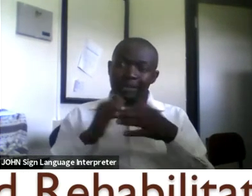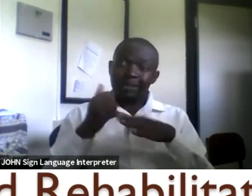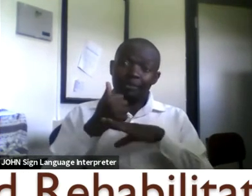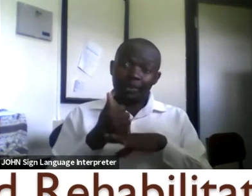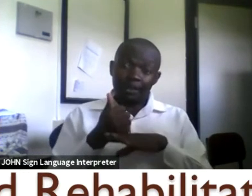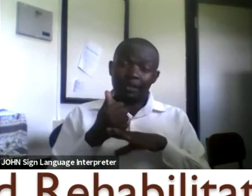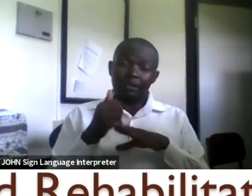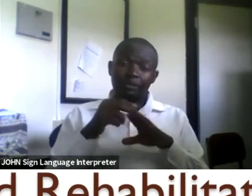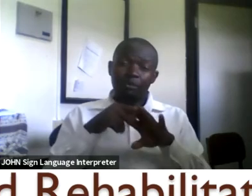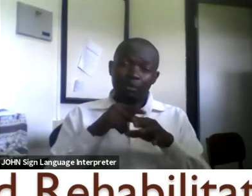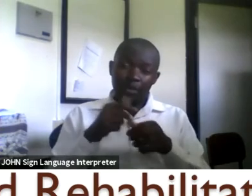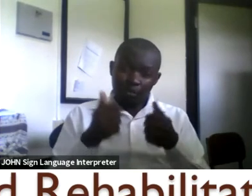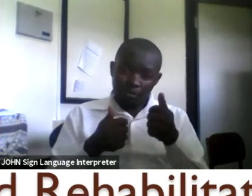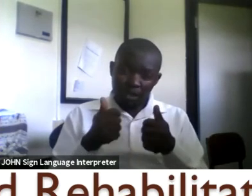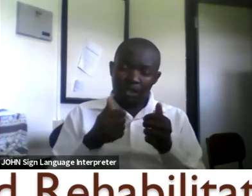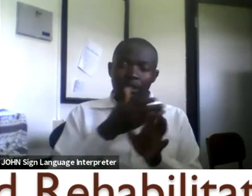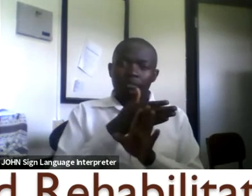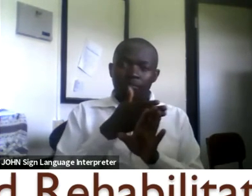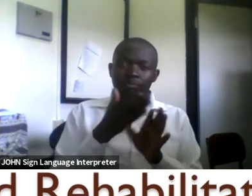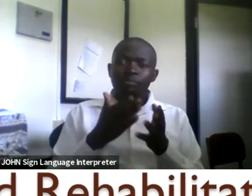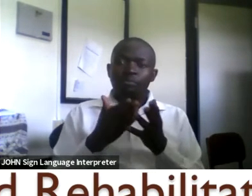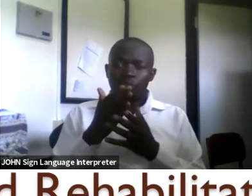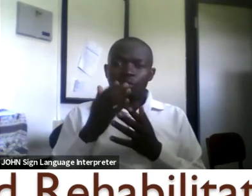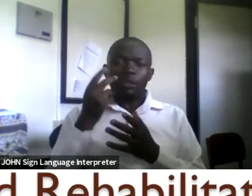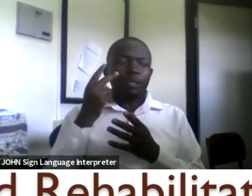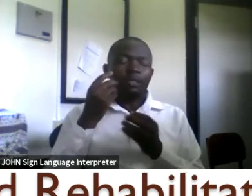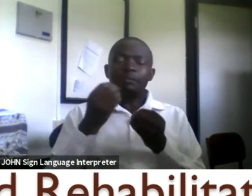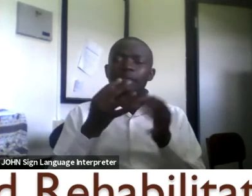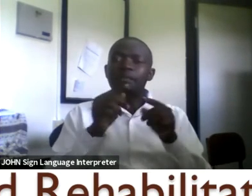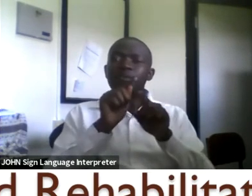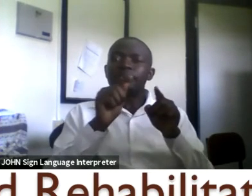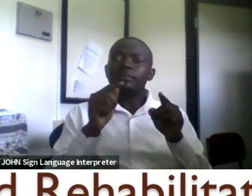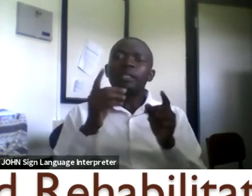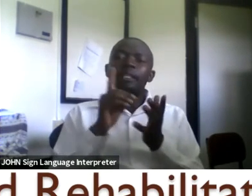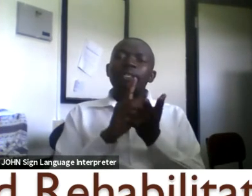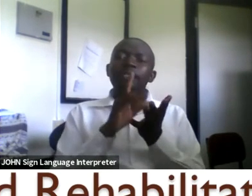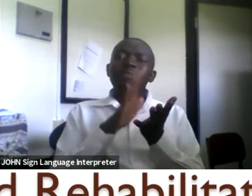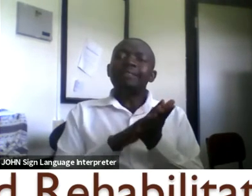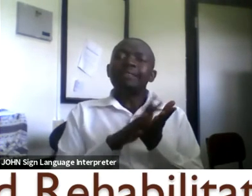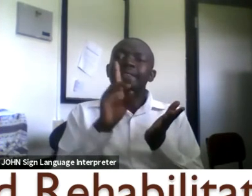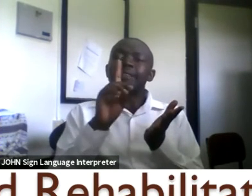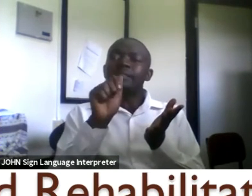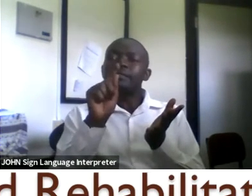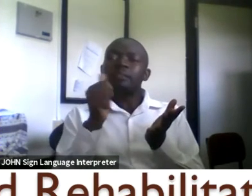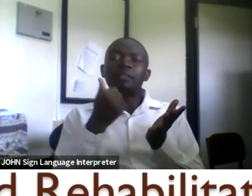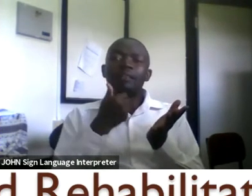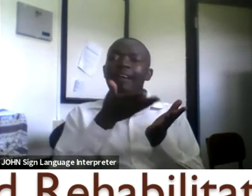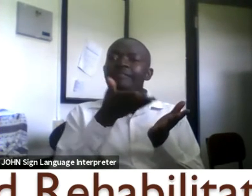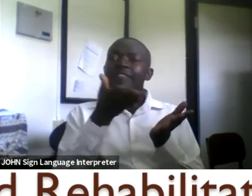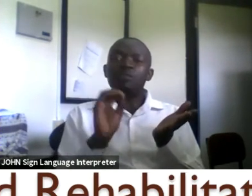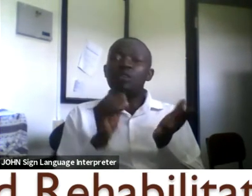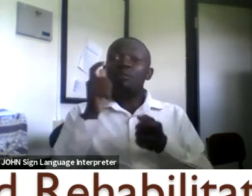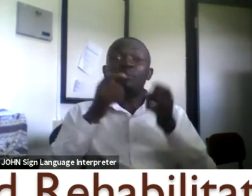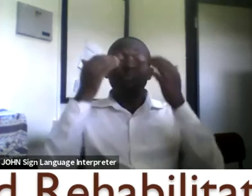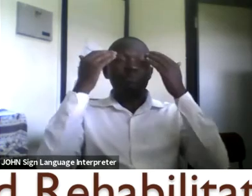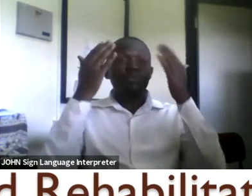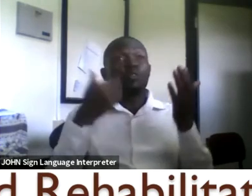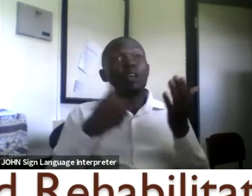should push through, is that in a place where data is not available, where people are saying we don't even know whether people